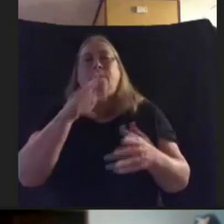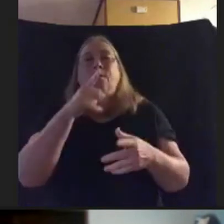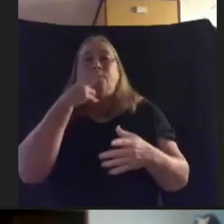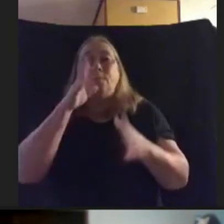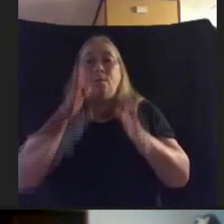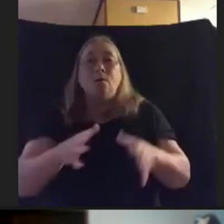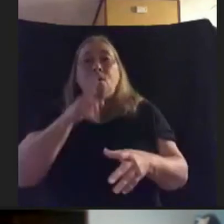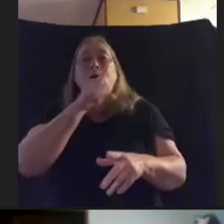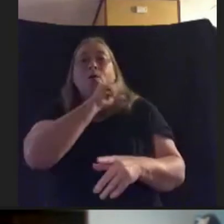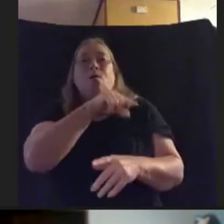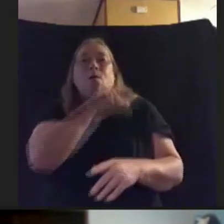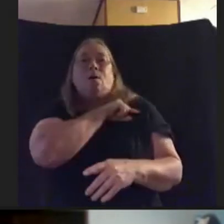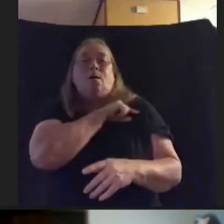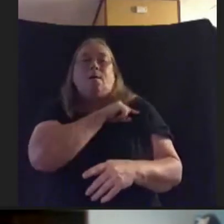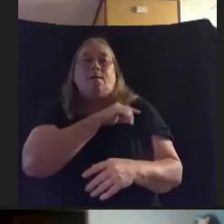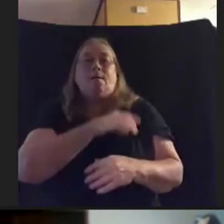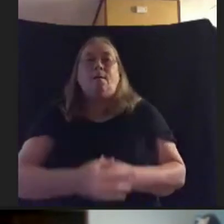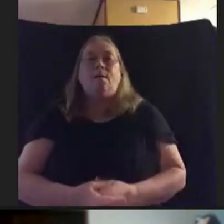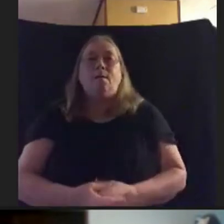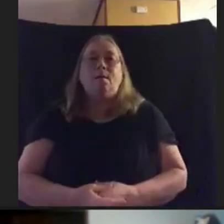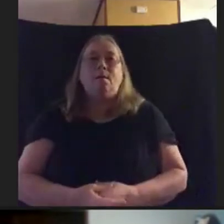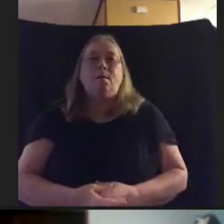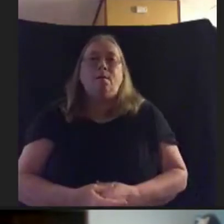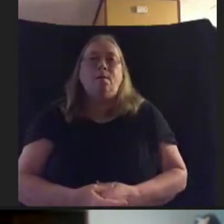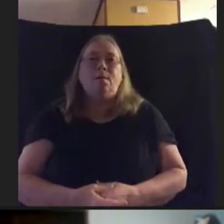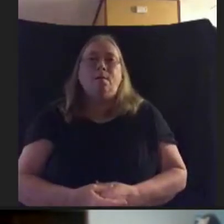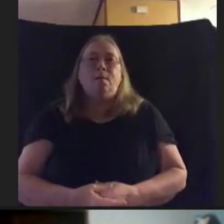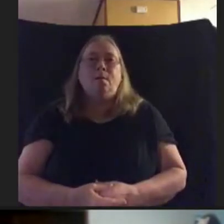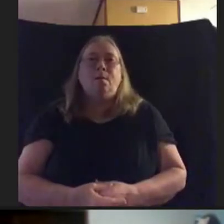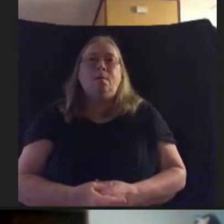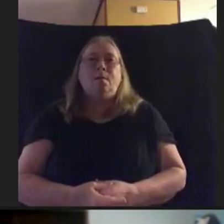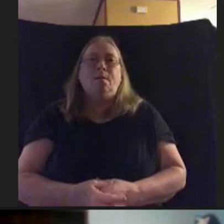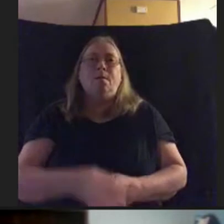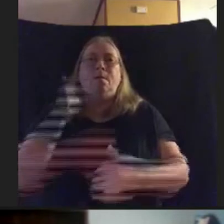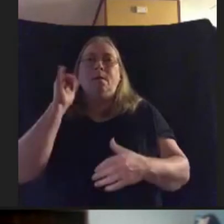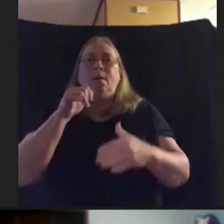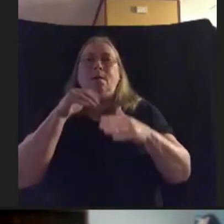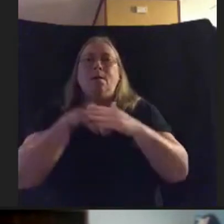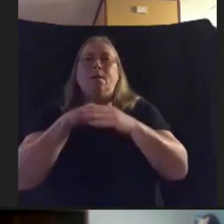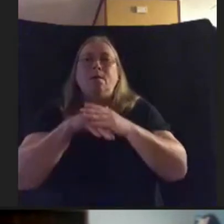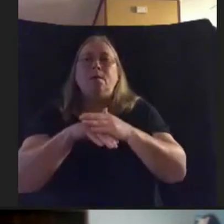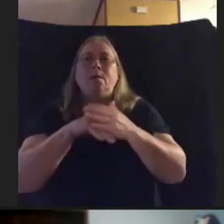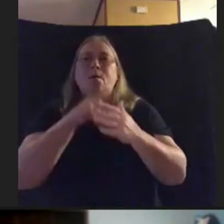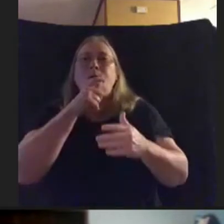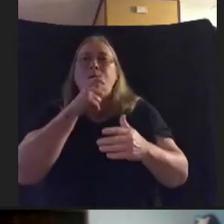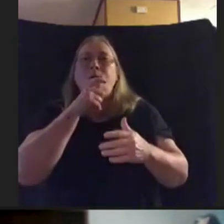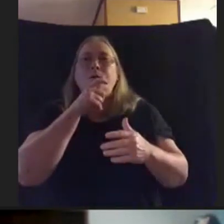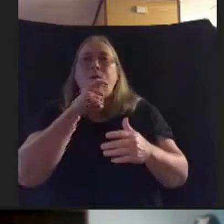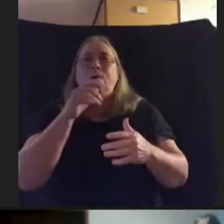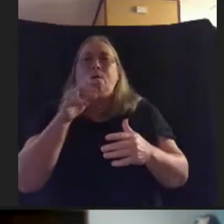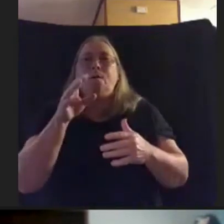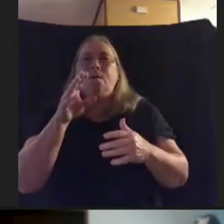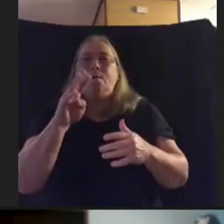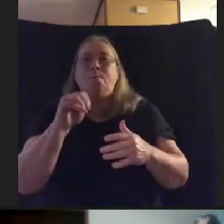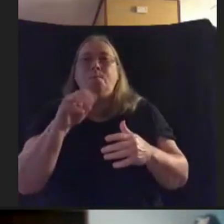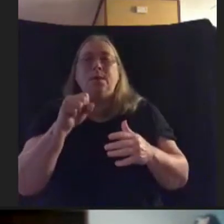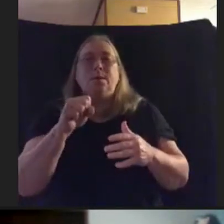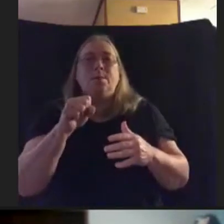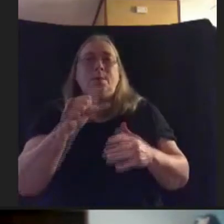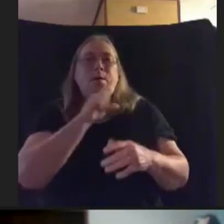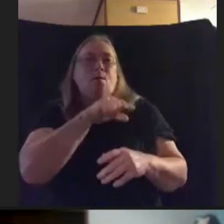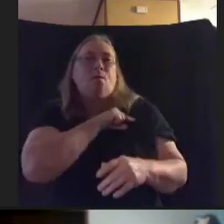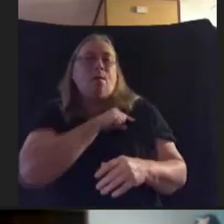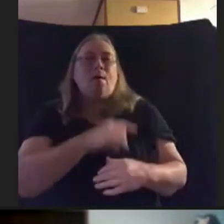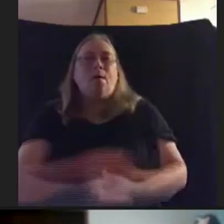not like it's excessively restricted. That's why so many Mississippians qualify. Thank you,